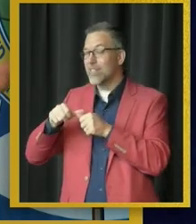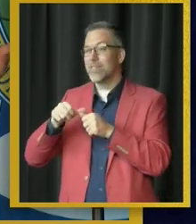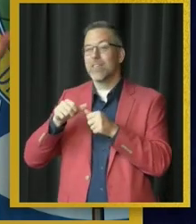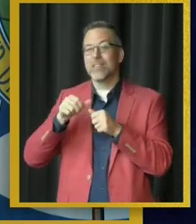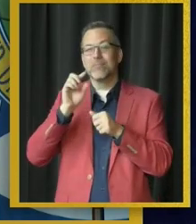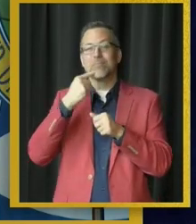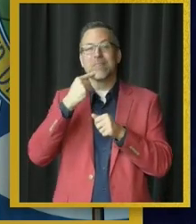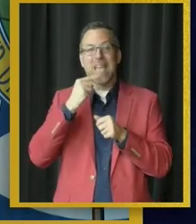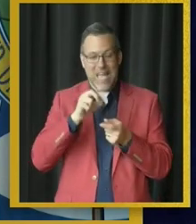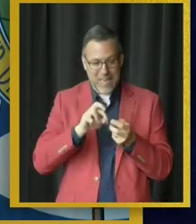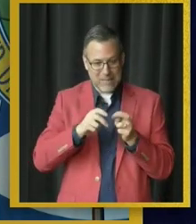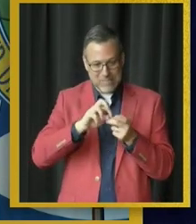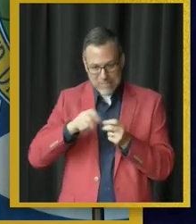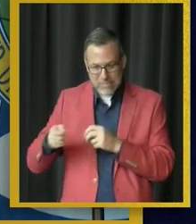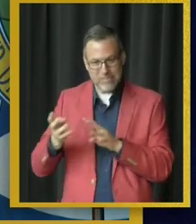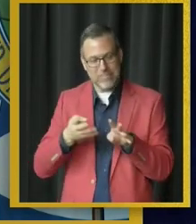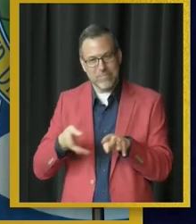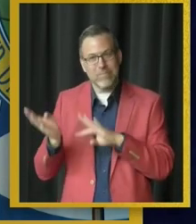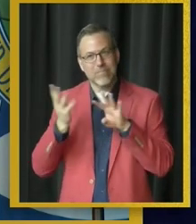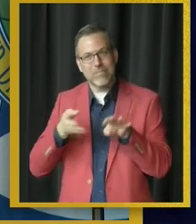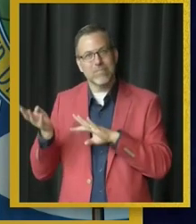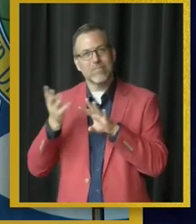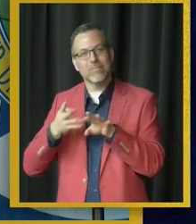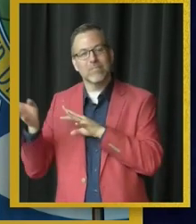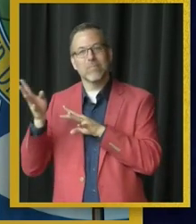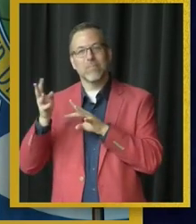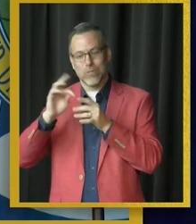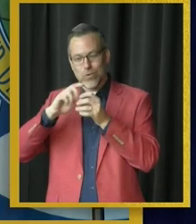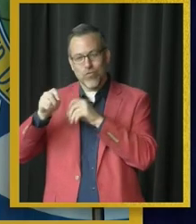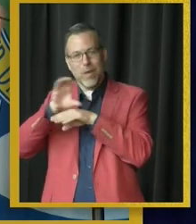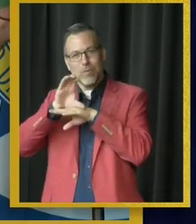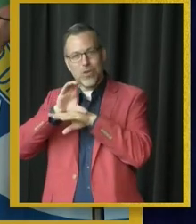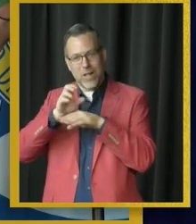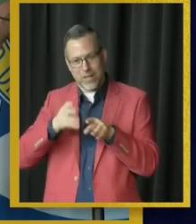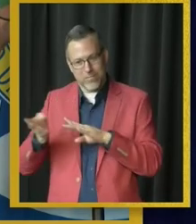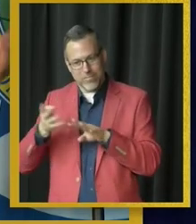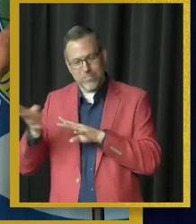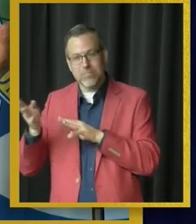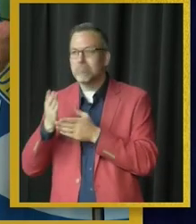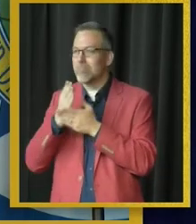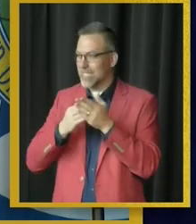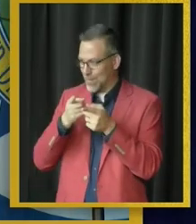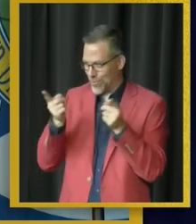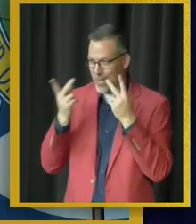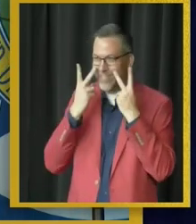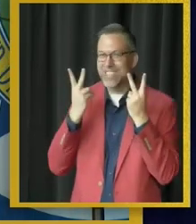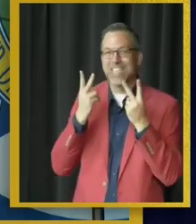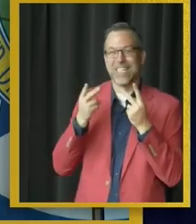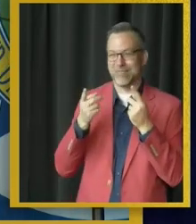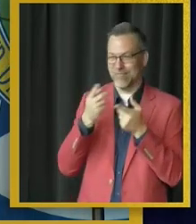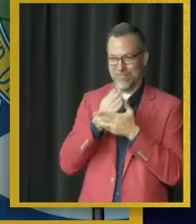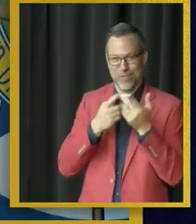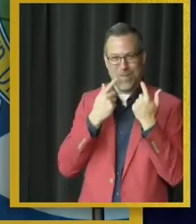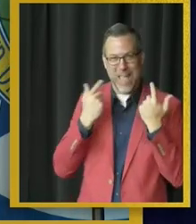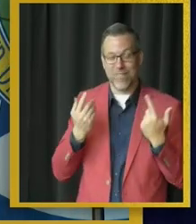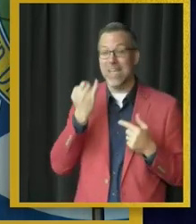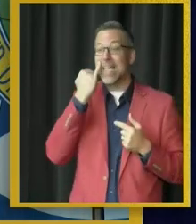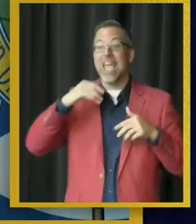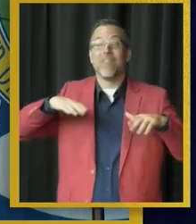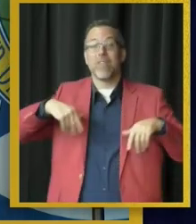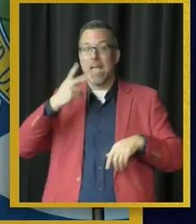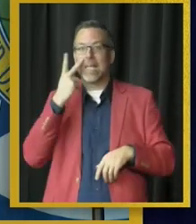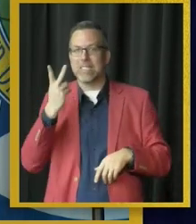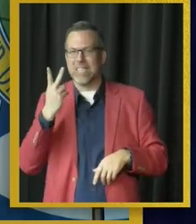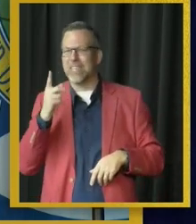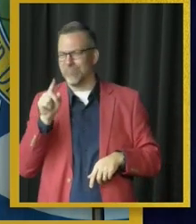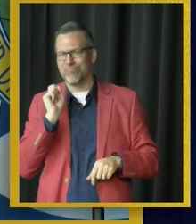We put on the line, the factory line, to wrap chocolates. Obviously, some of you have seen it. If you haven't seen it, you ought to take